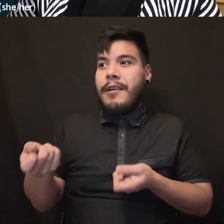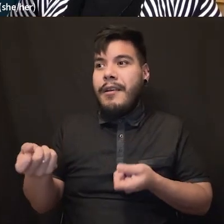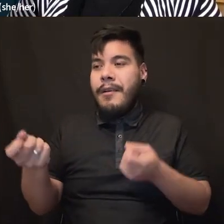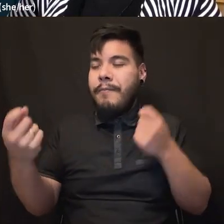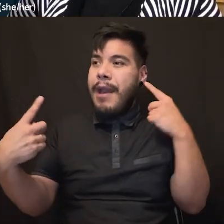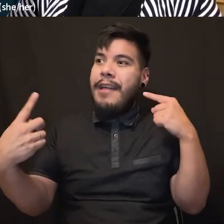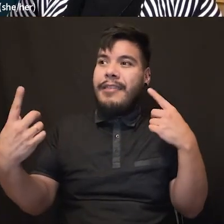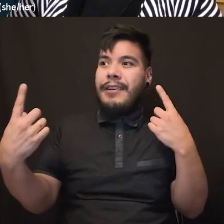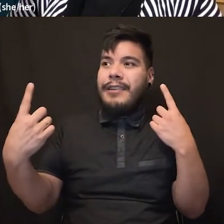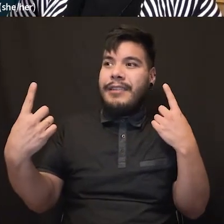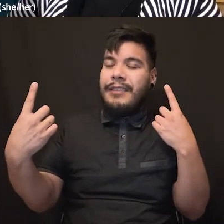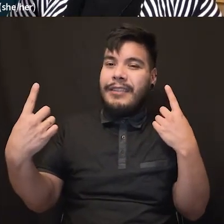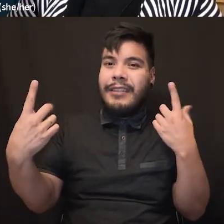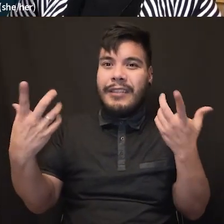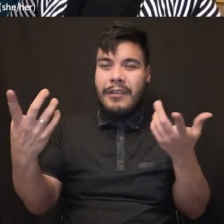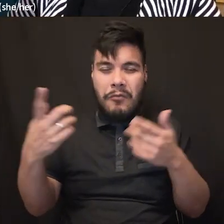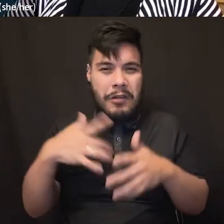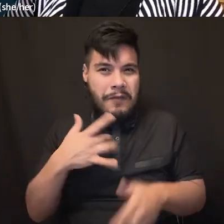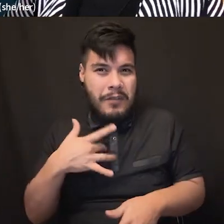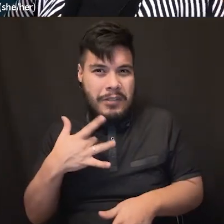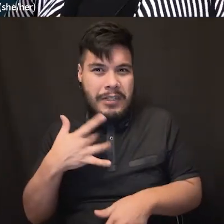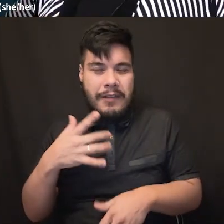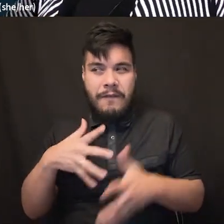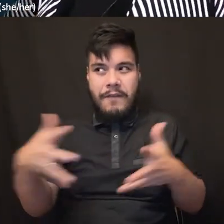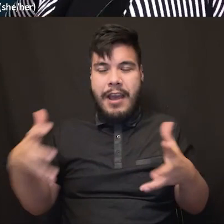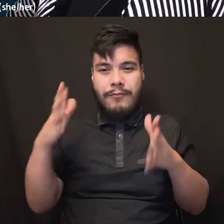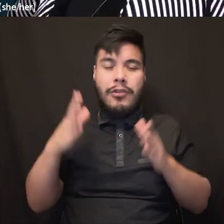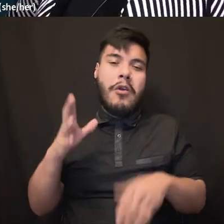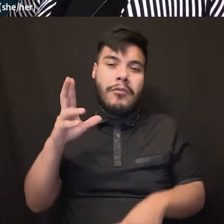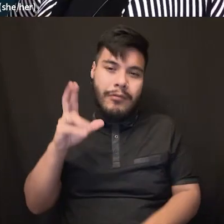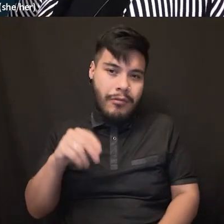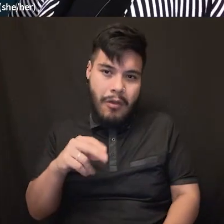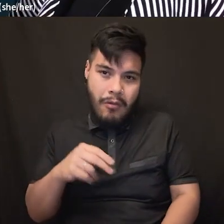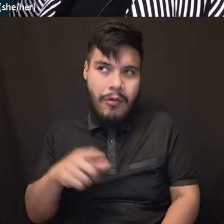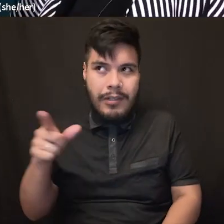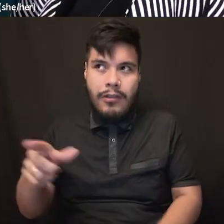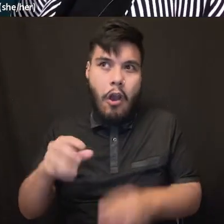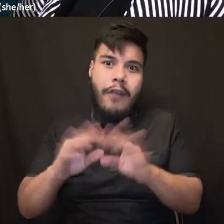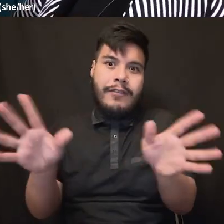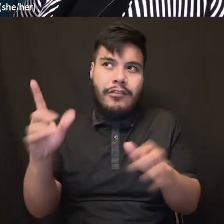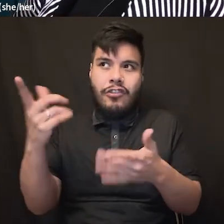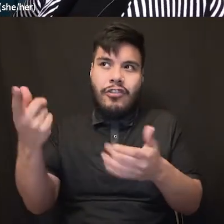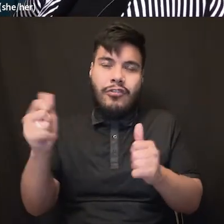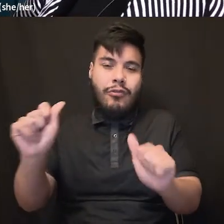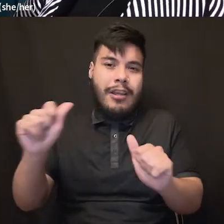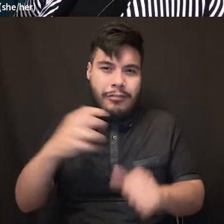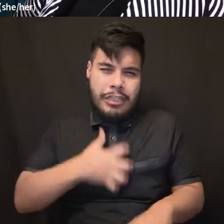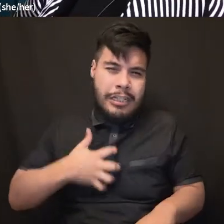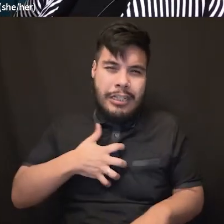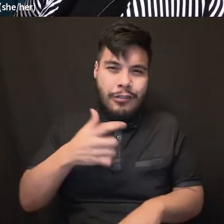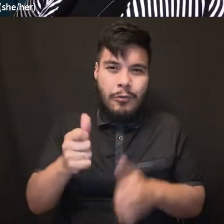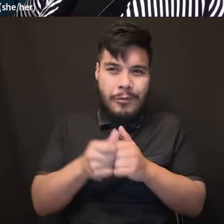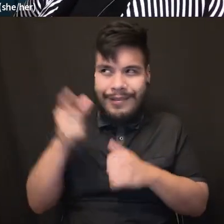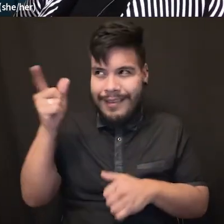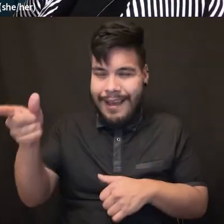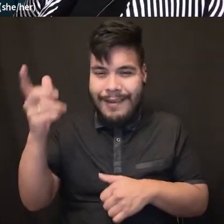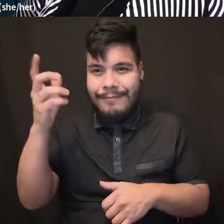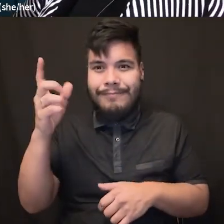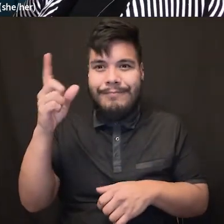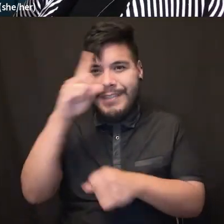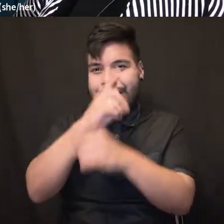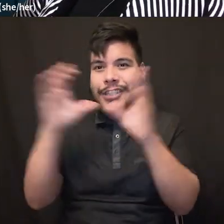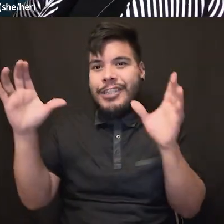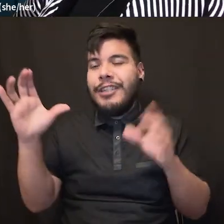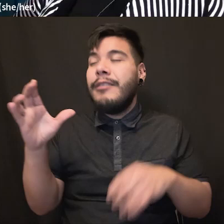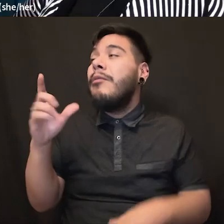in the shoes of what it's like to be a fat person. It's clearly just, like, trying to repulse you with the image. And well, something really interesting about